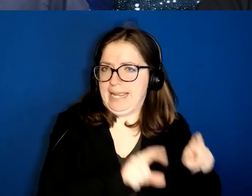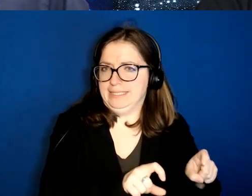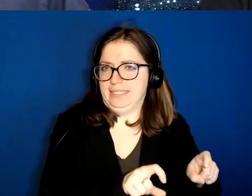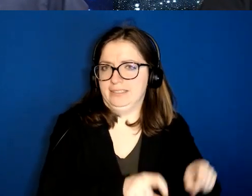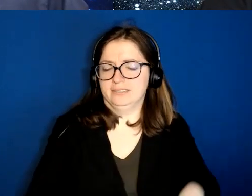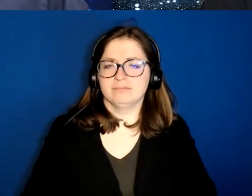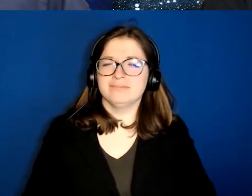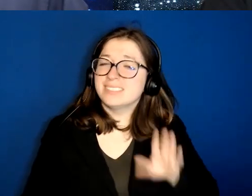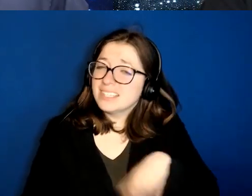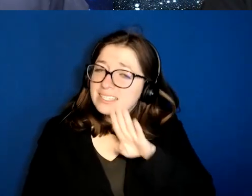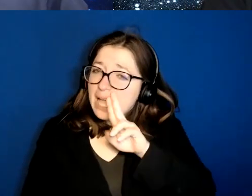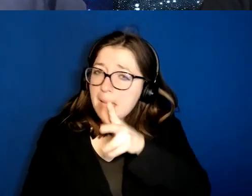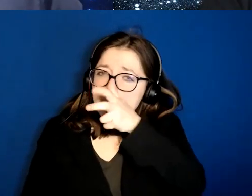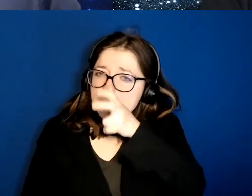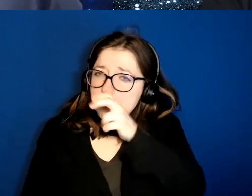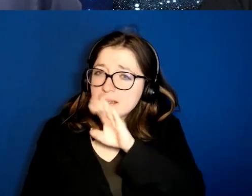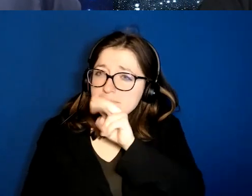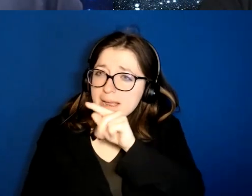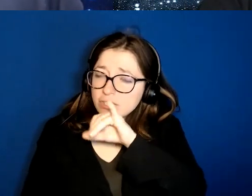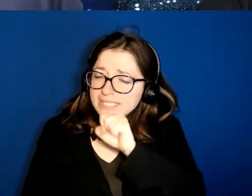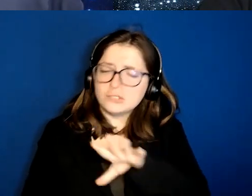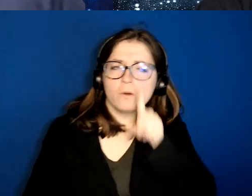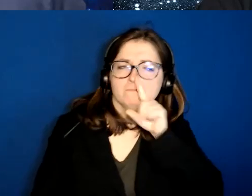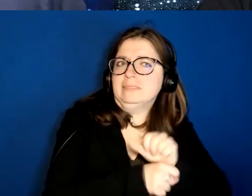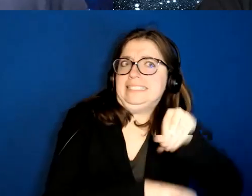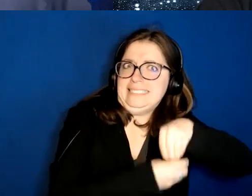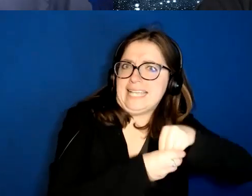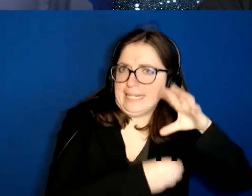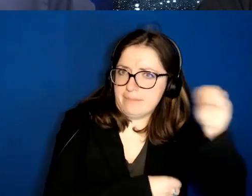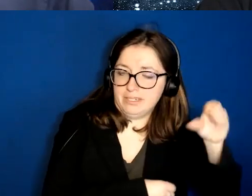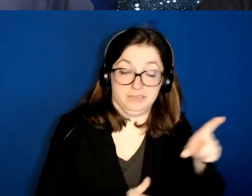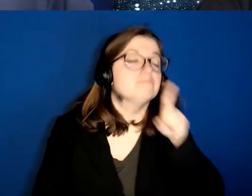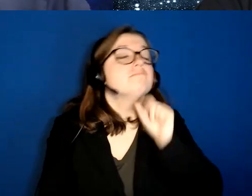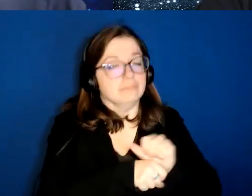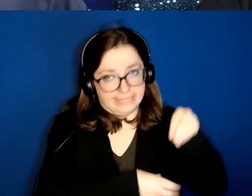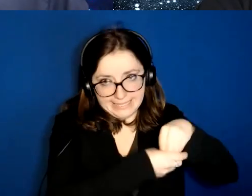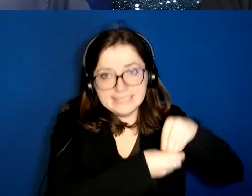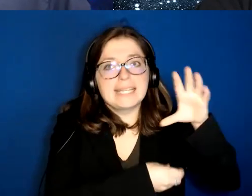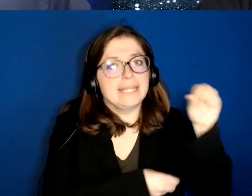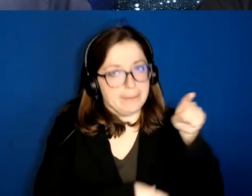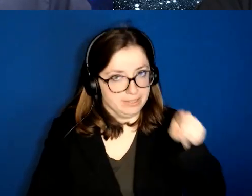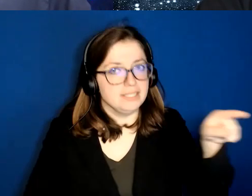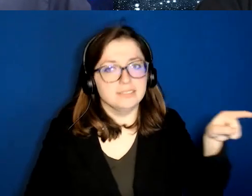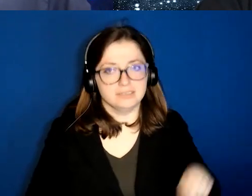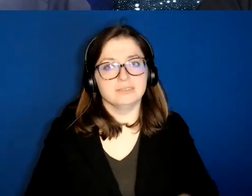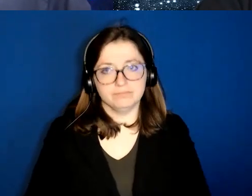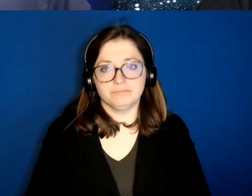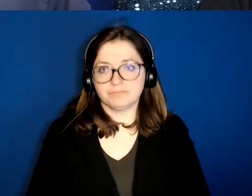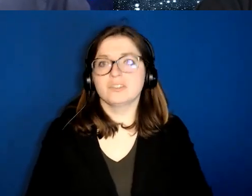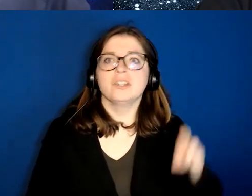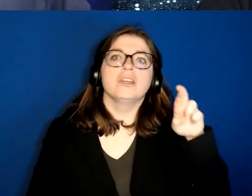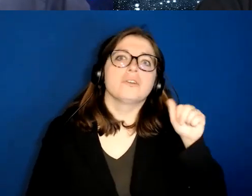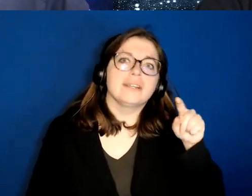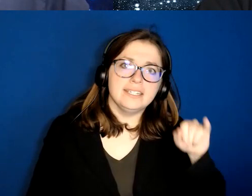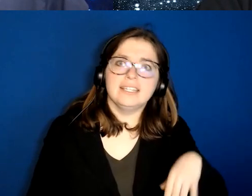bounties or is this inside companies fixing their products? No, I'm talking about at companies like Raytheon SI and others. You